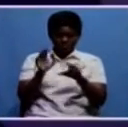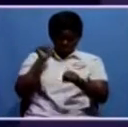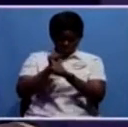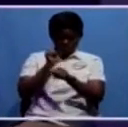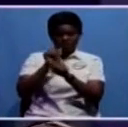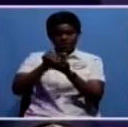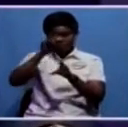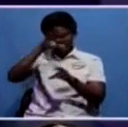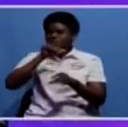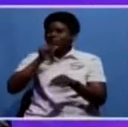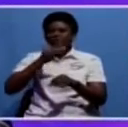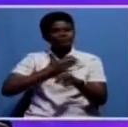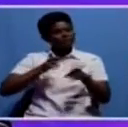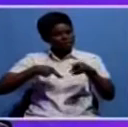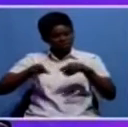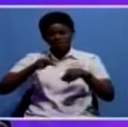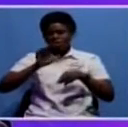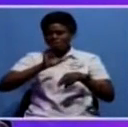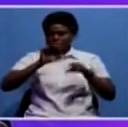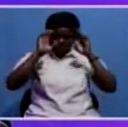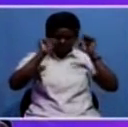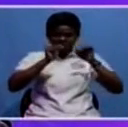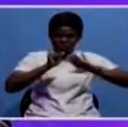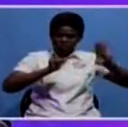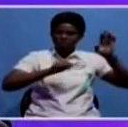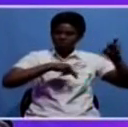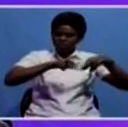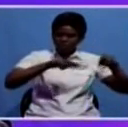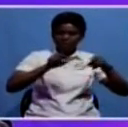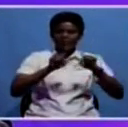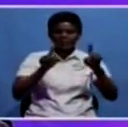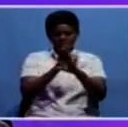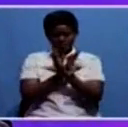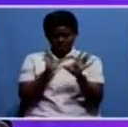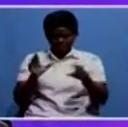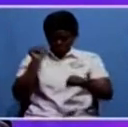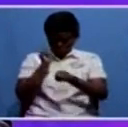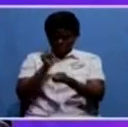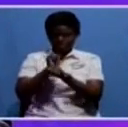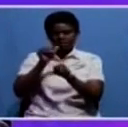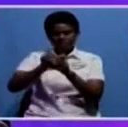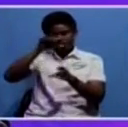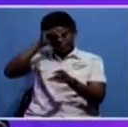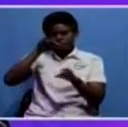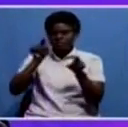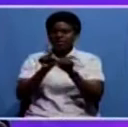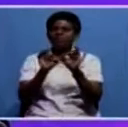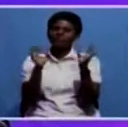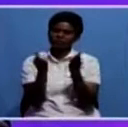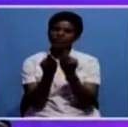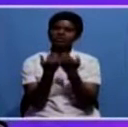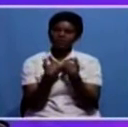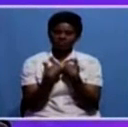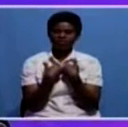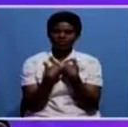not be my relative, it might not be the president's relative, but there are Zambians who work at that mine, and they have families to look after.